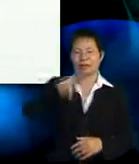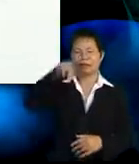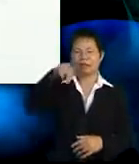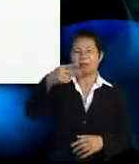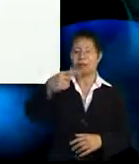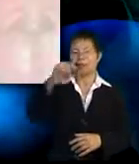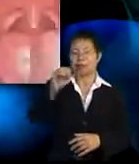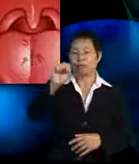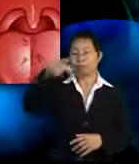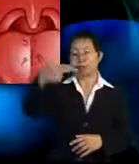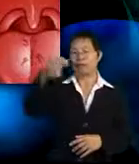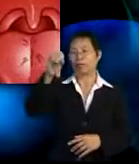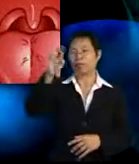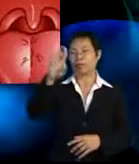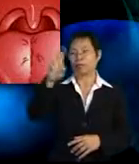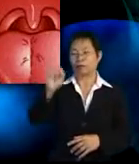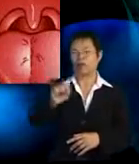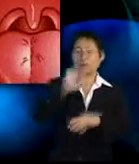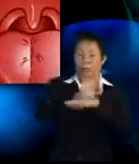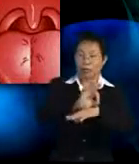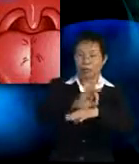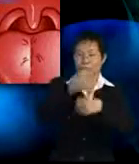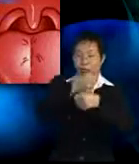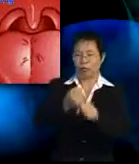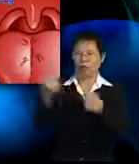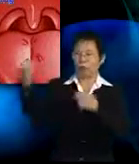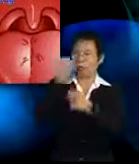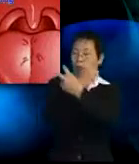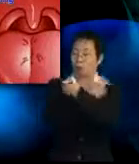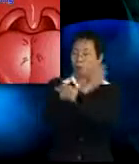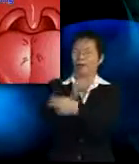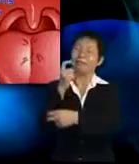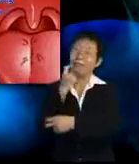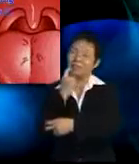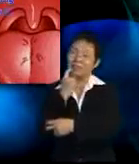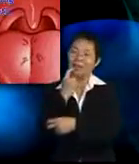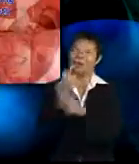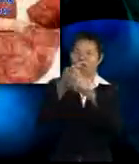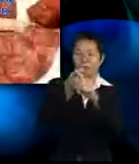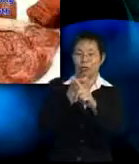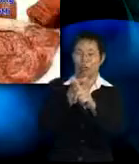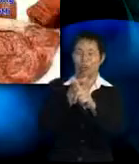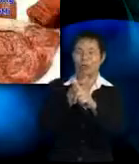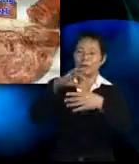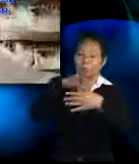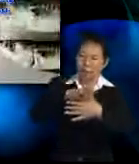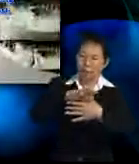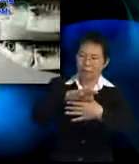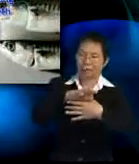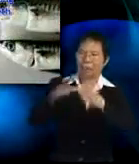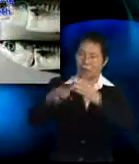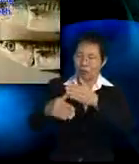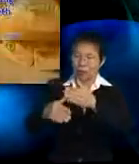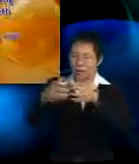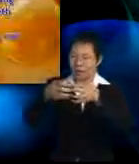Phosphorus, function, formation of strong bones and teeth. Source, meat,